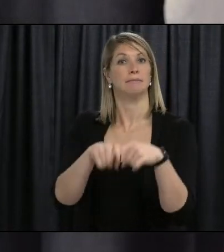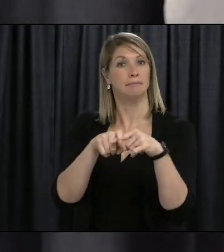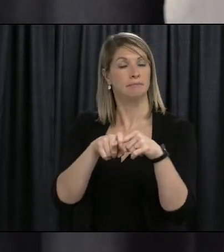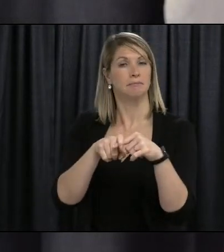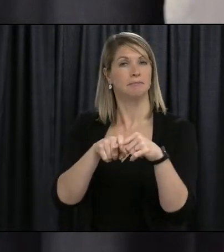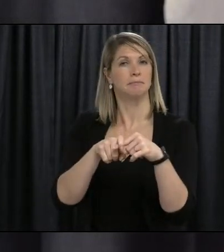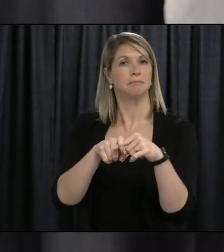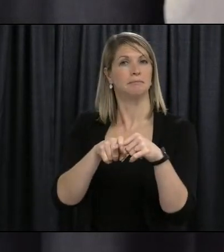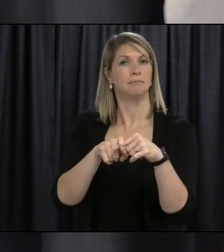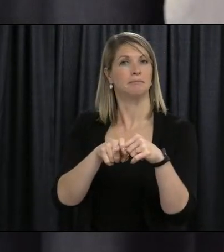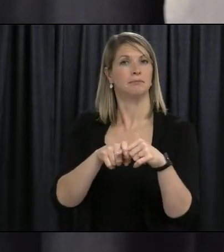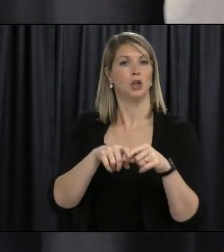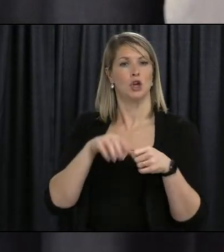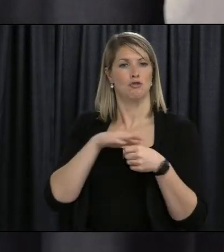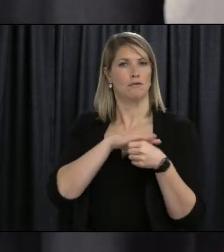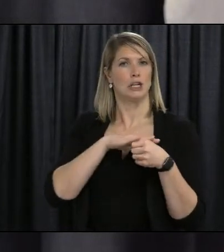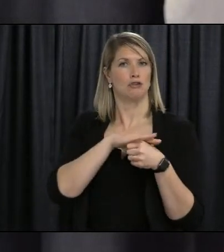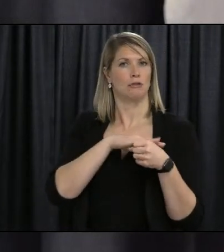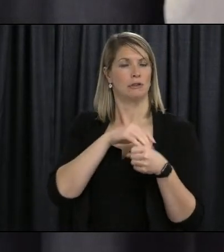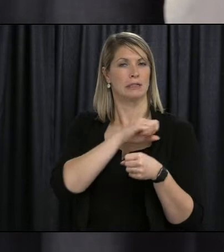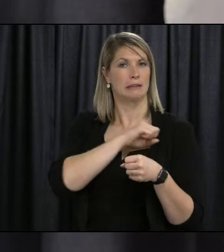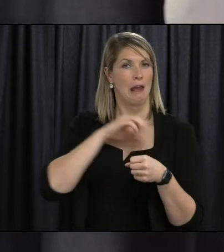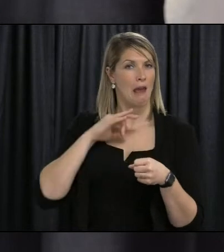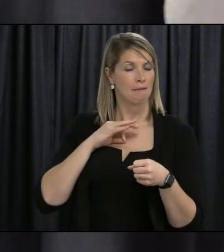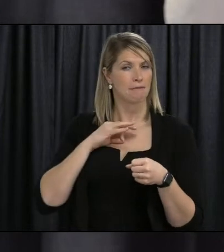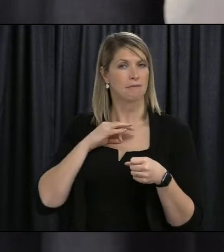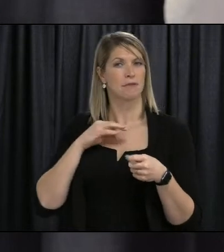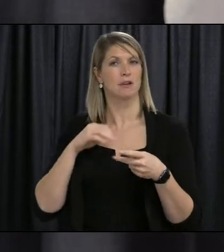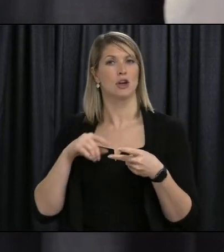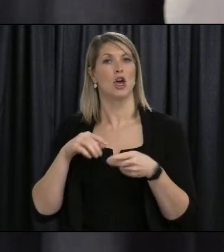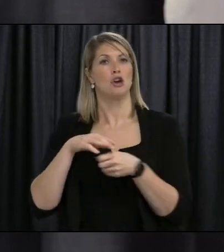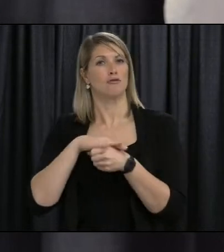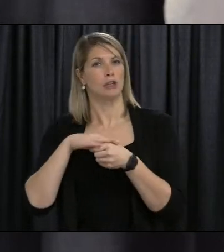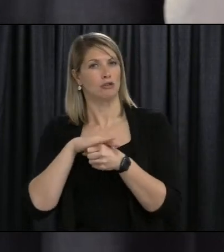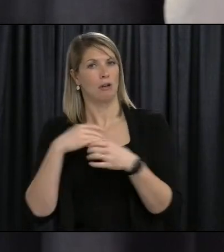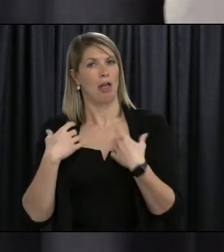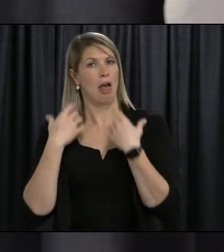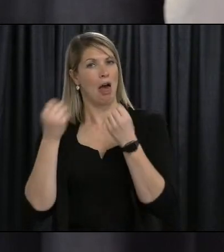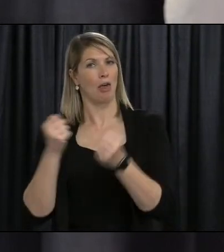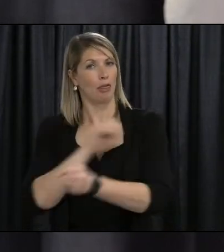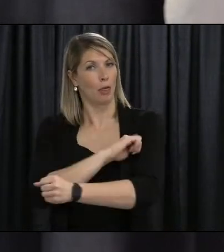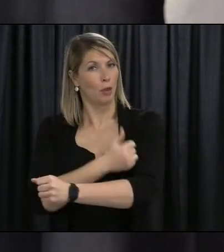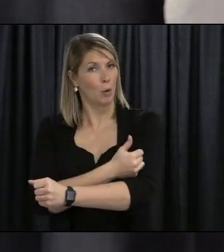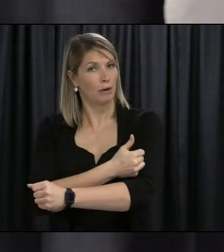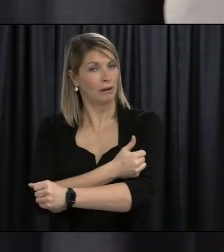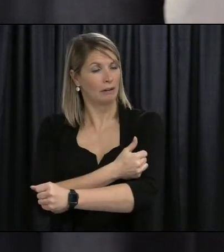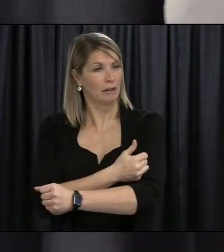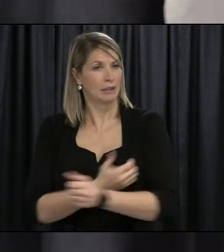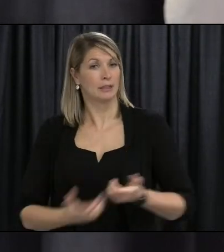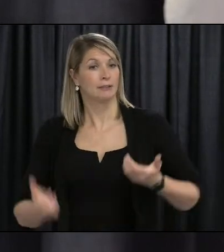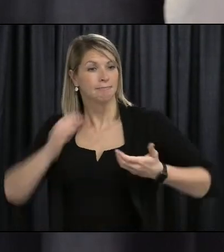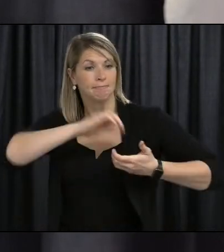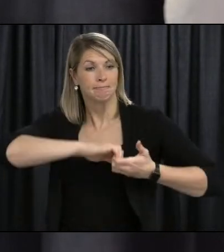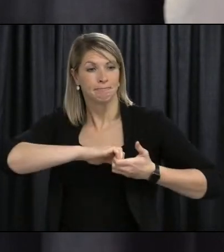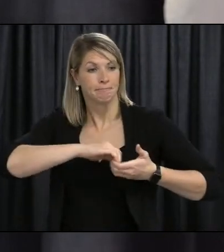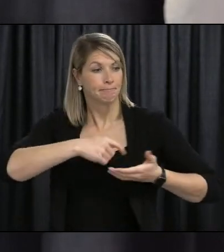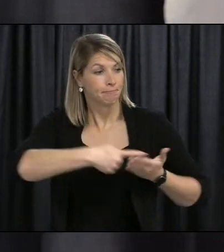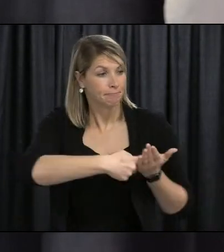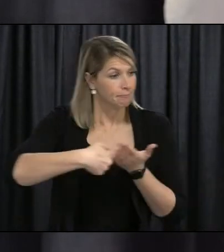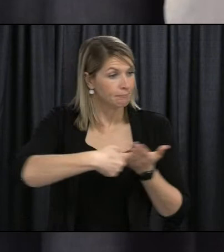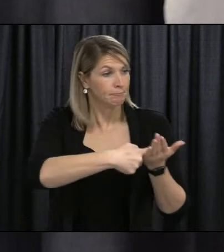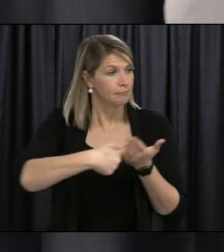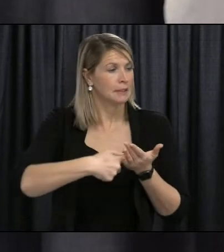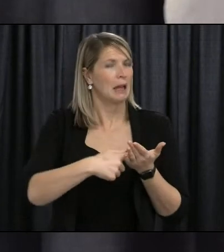that occurs between our regional staff and the regional health authorities is good. We solidify